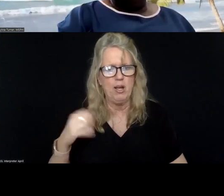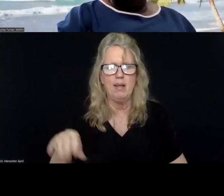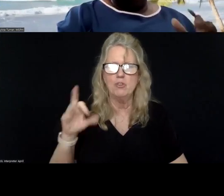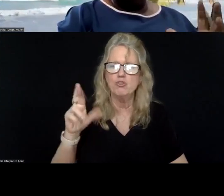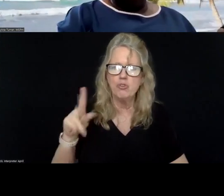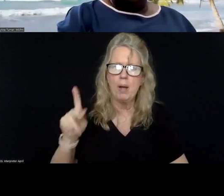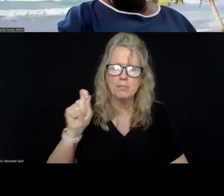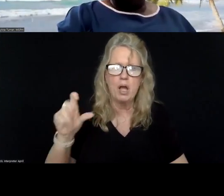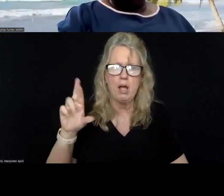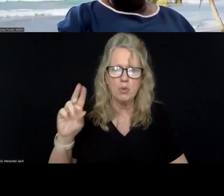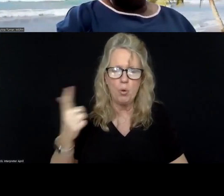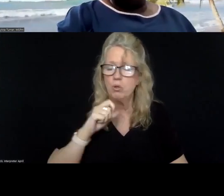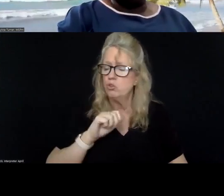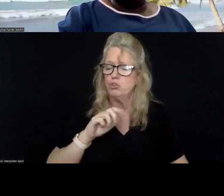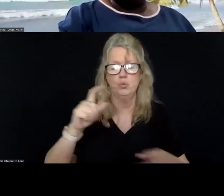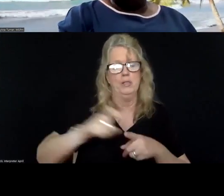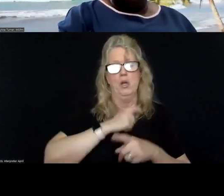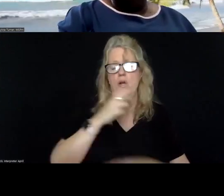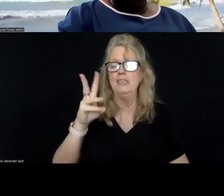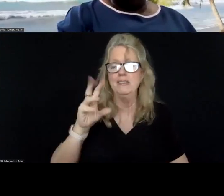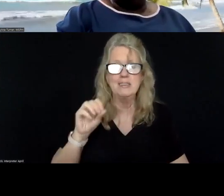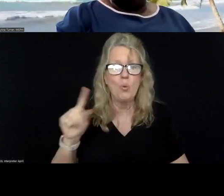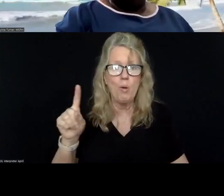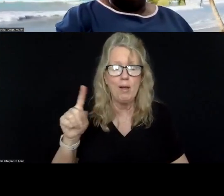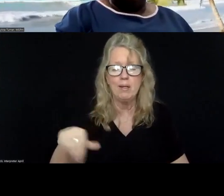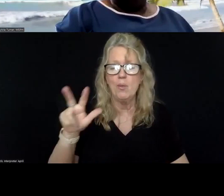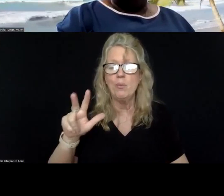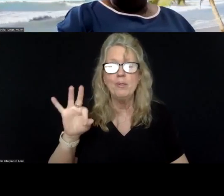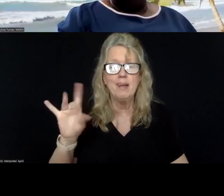www.msphiprop.org. You can call us at area code